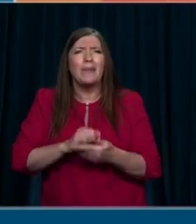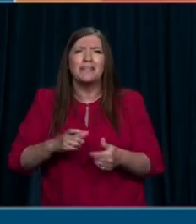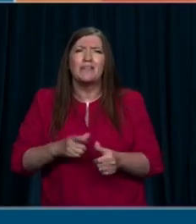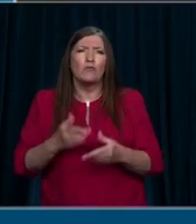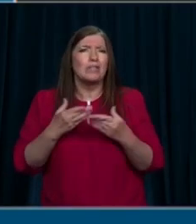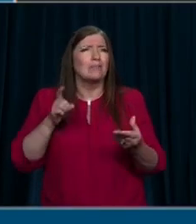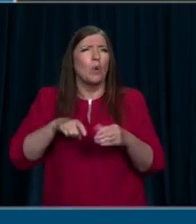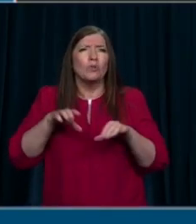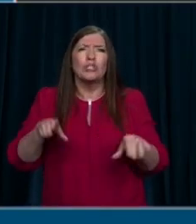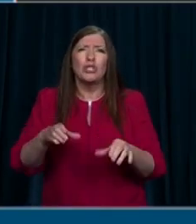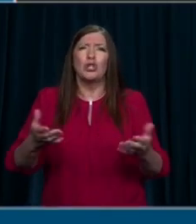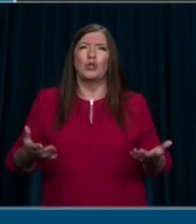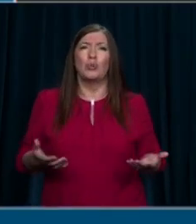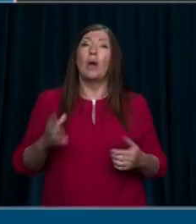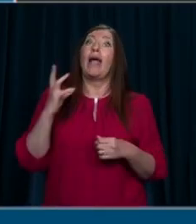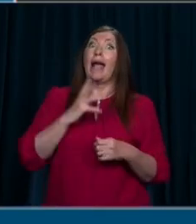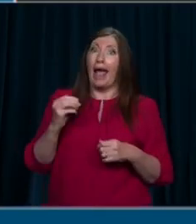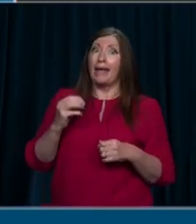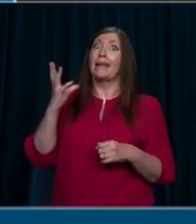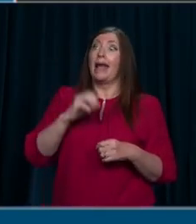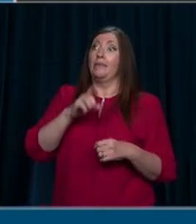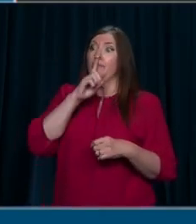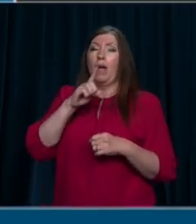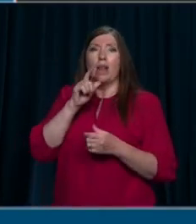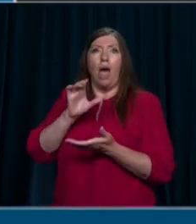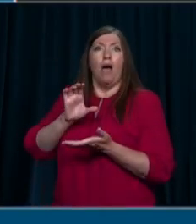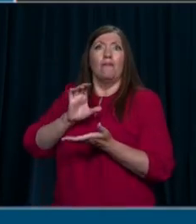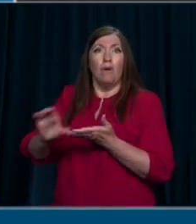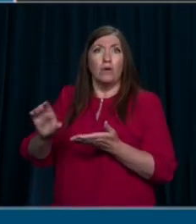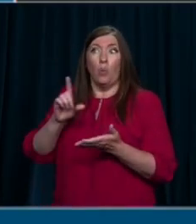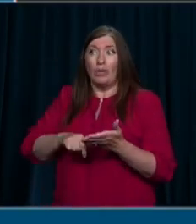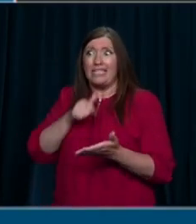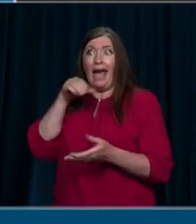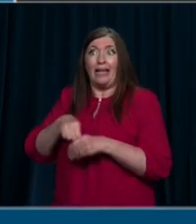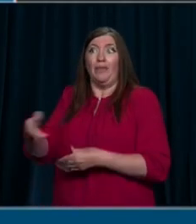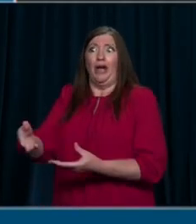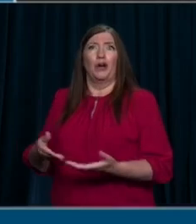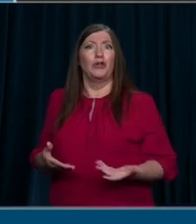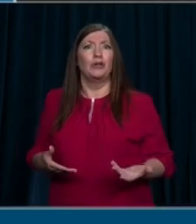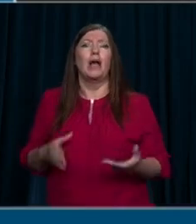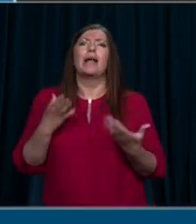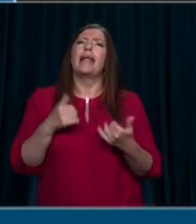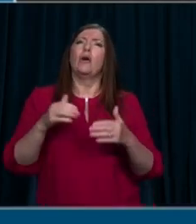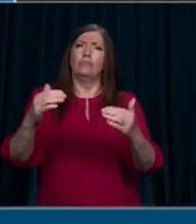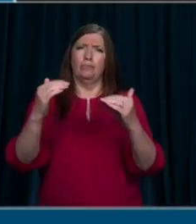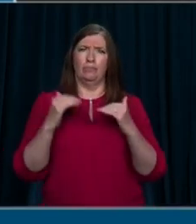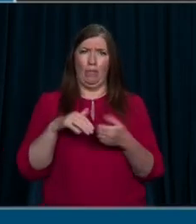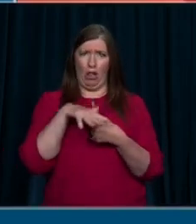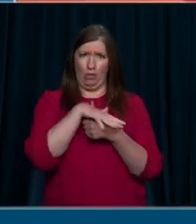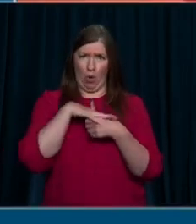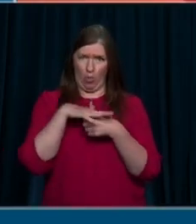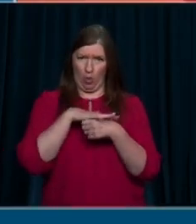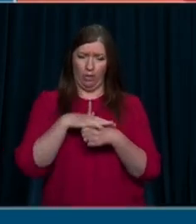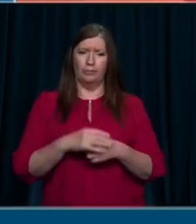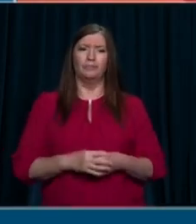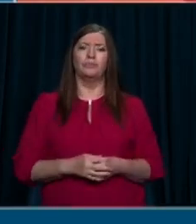do. And not fund what's not in here. The prop again. Let's get local.